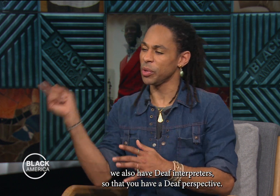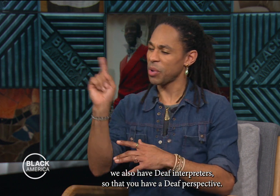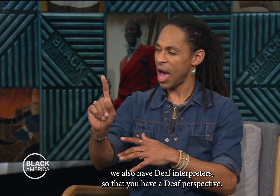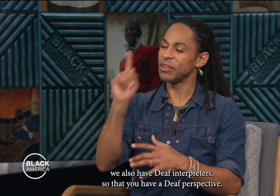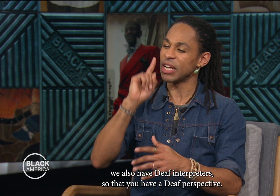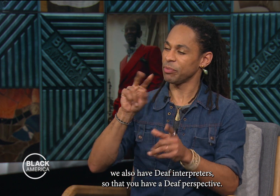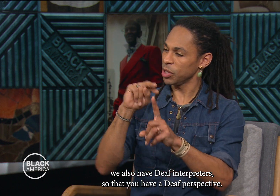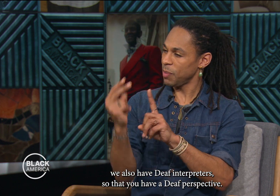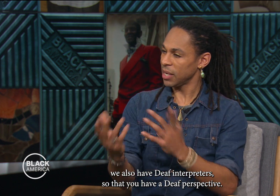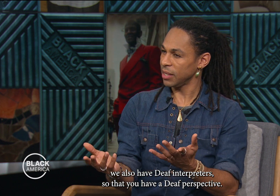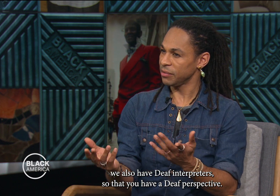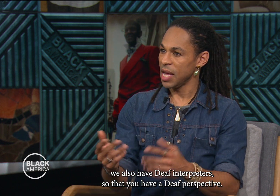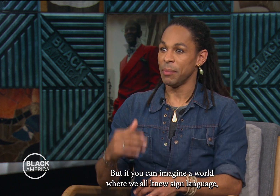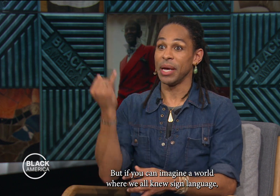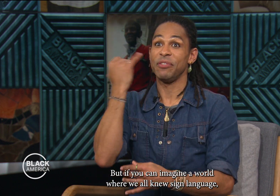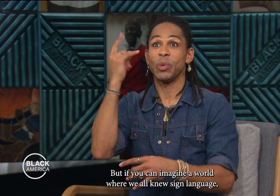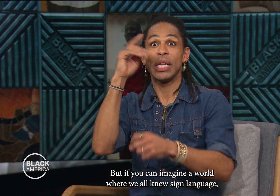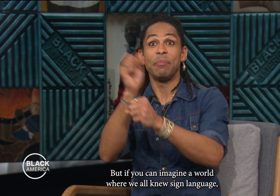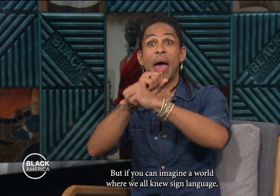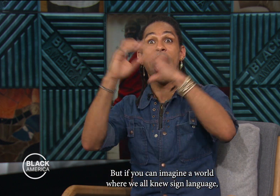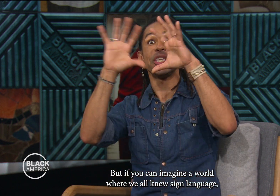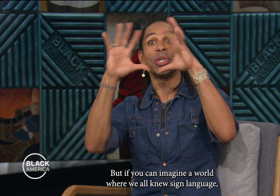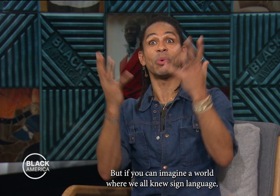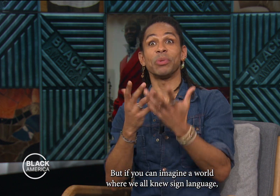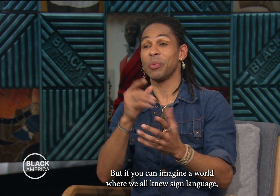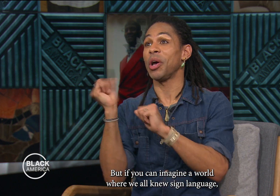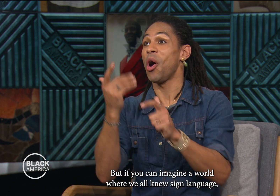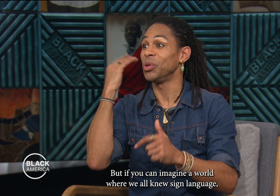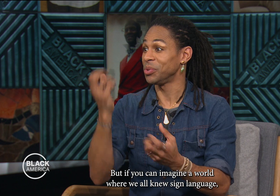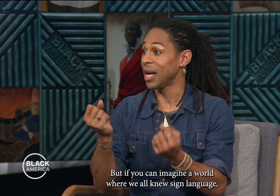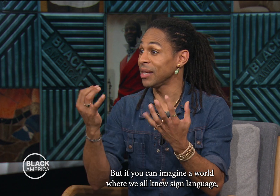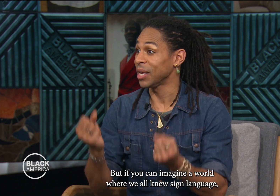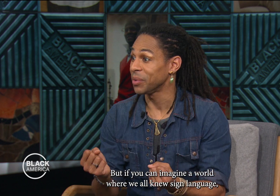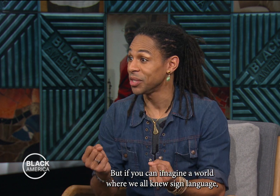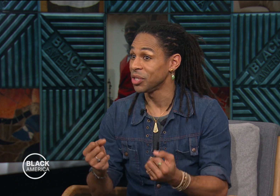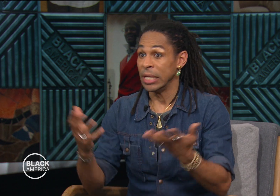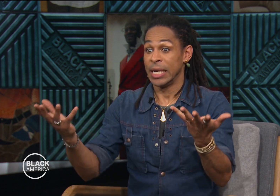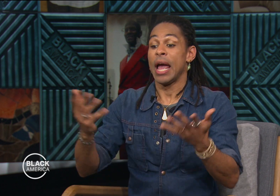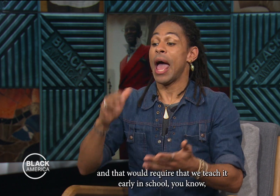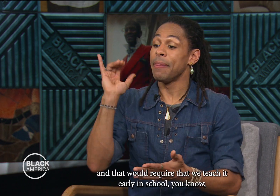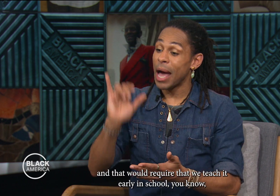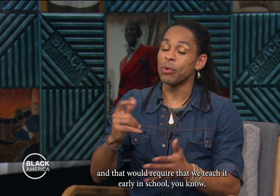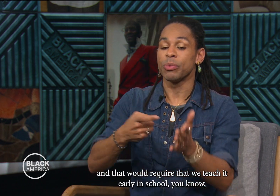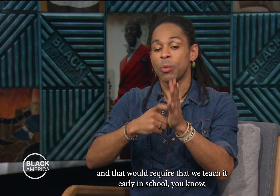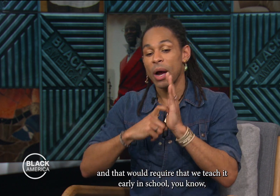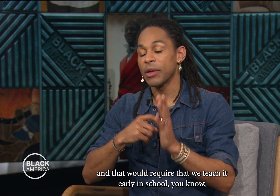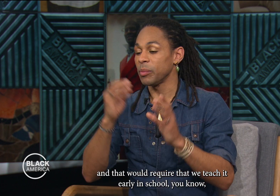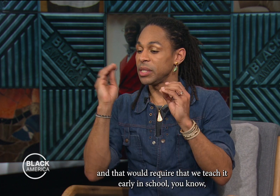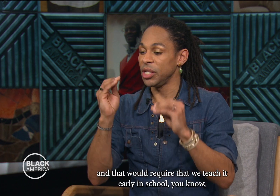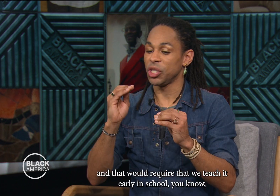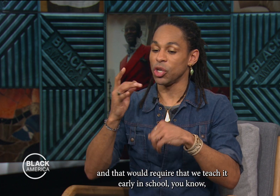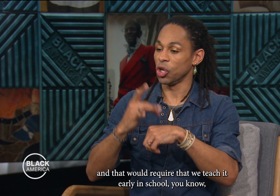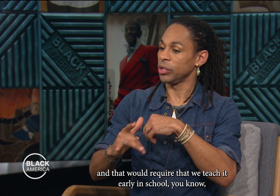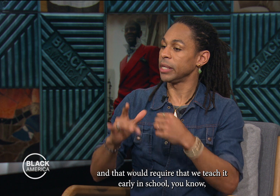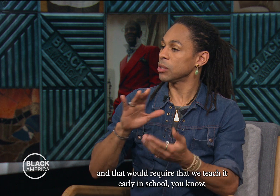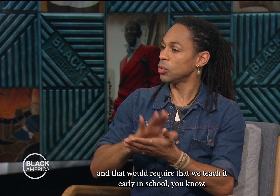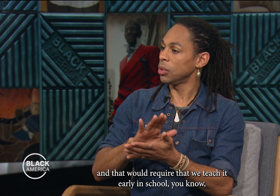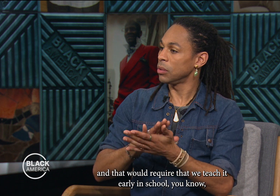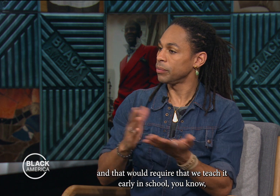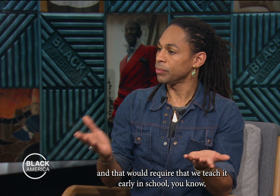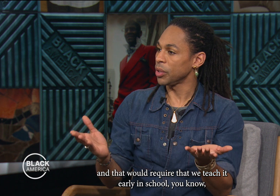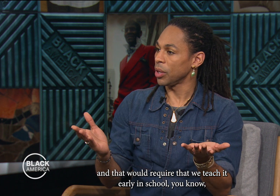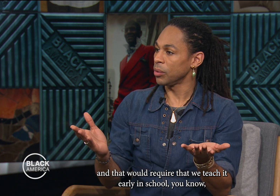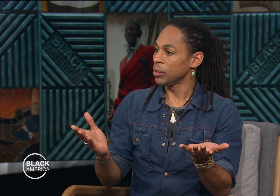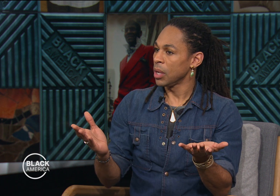interpreters, so that you have a deaf perspective. But if you can imagine a world where we all knew sign language, and that would require that we teach it early in